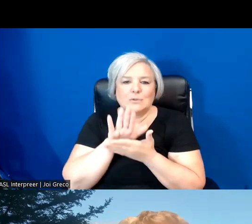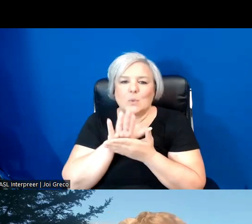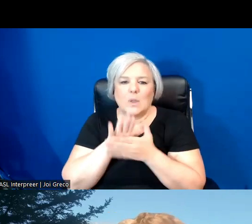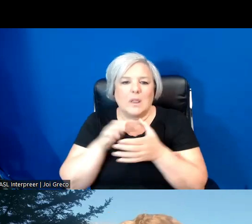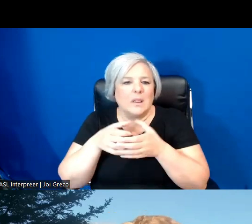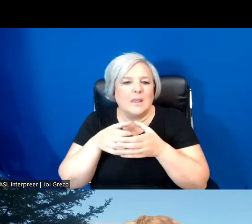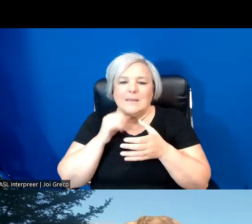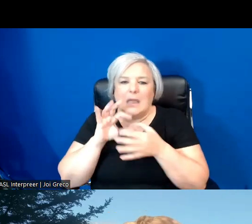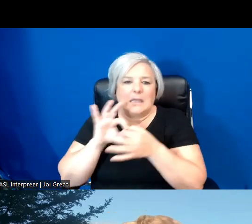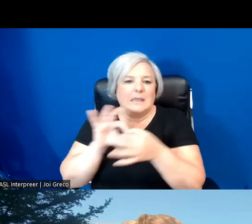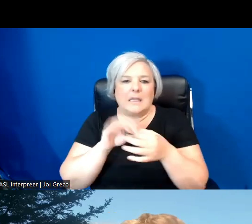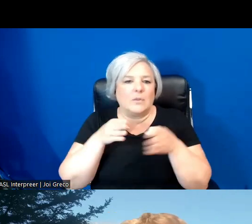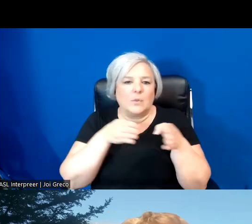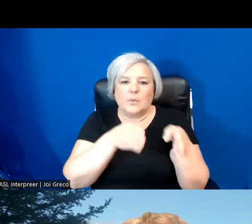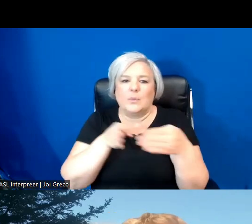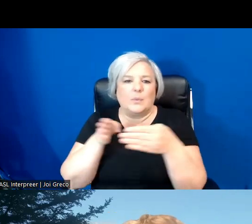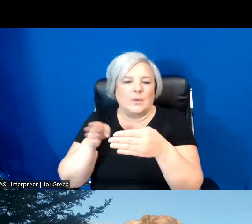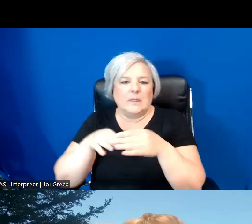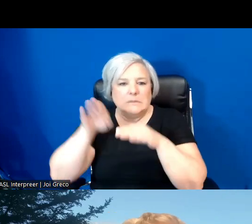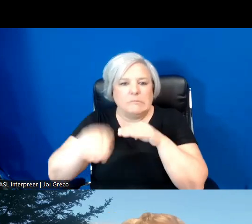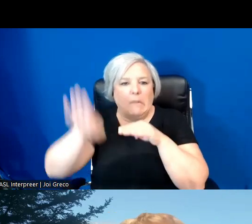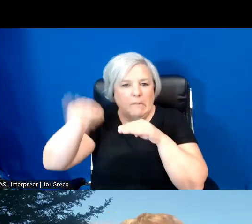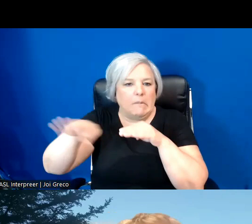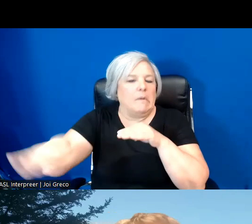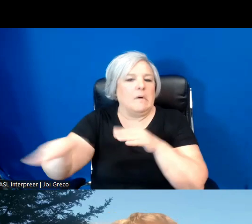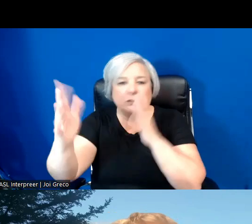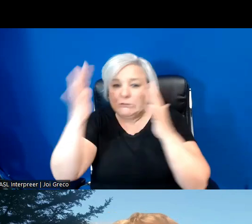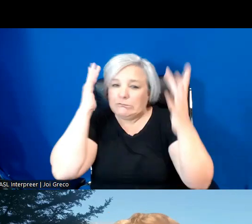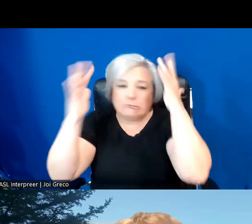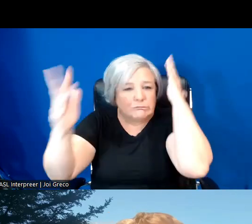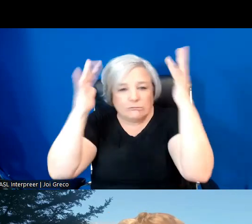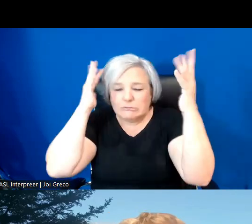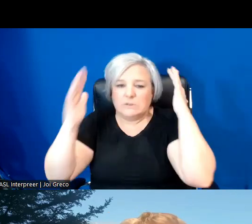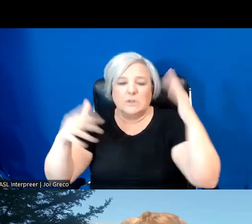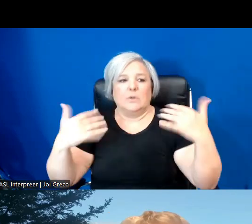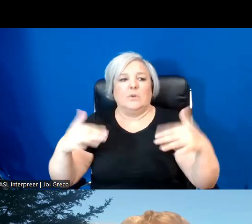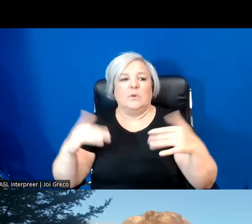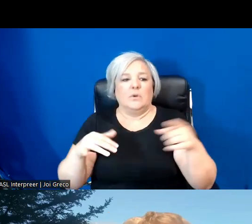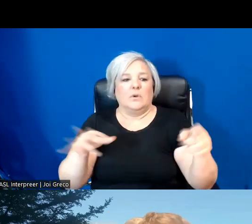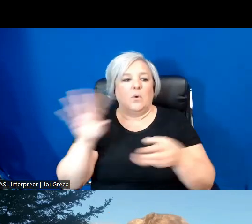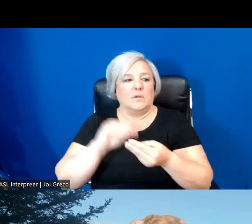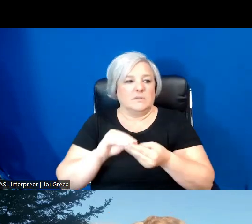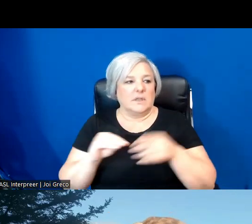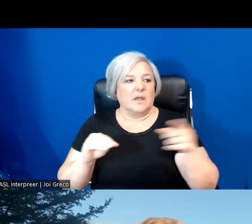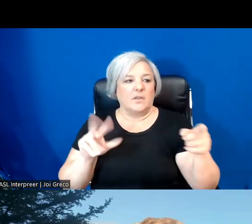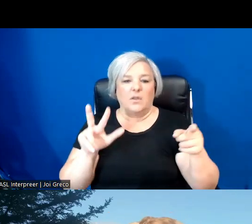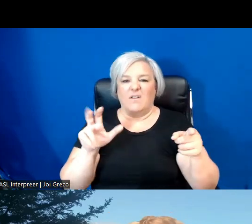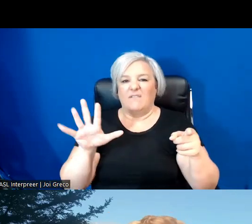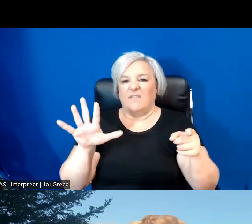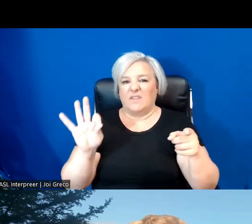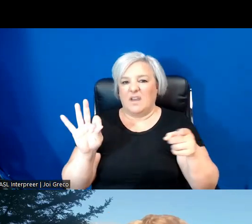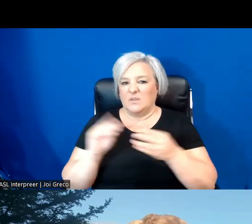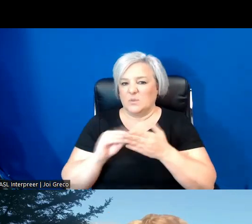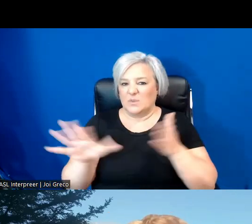by roads, think Tundra here, 359 students in the whole district. So they were starting to think